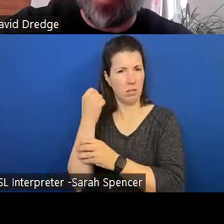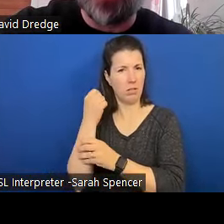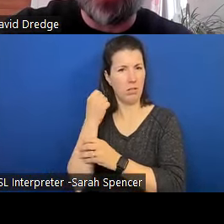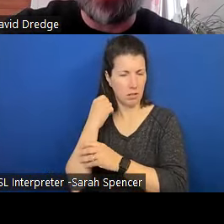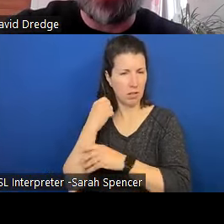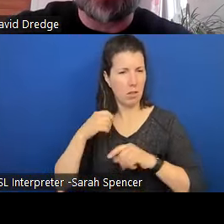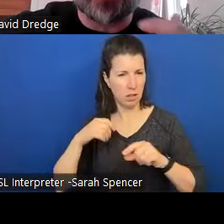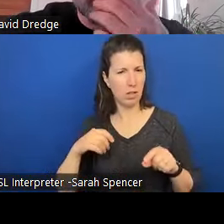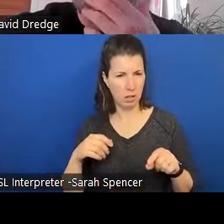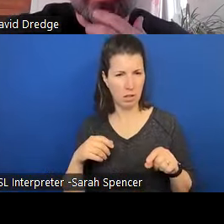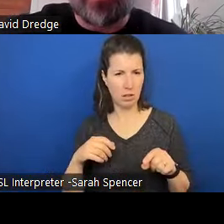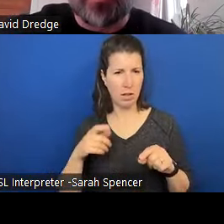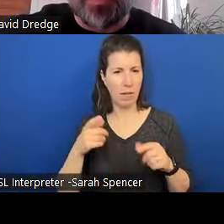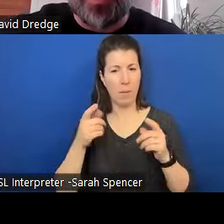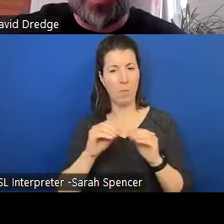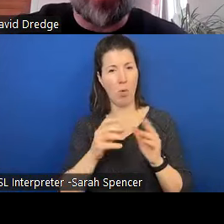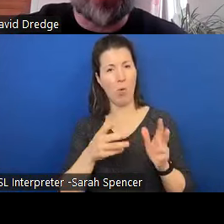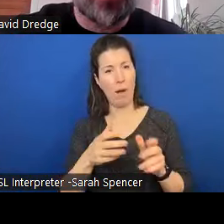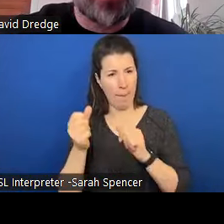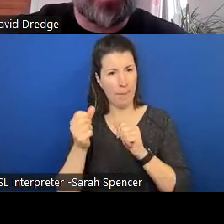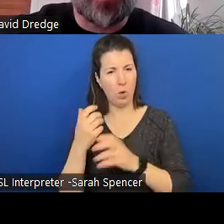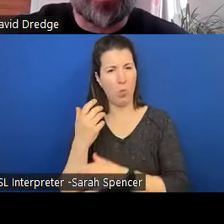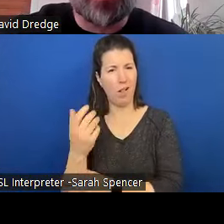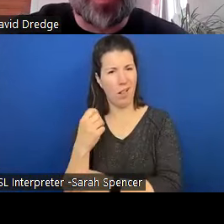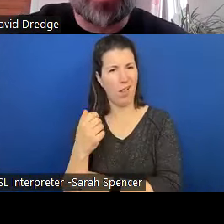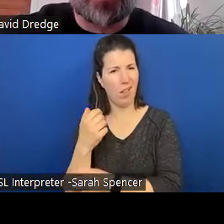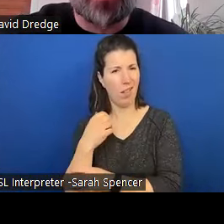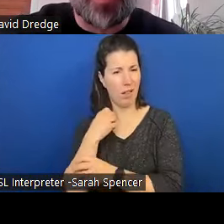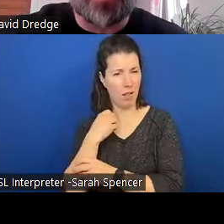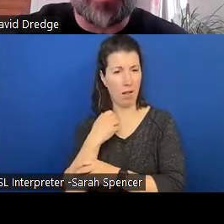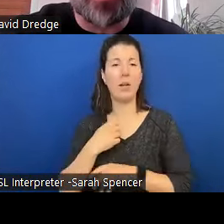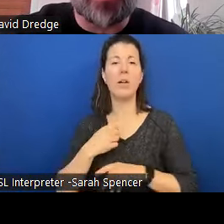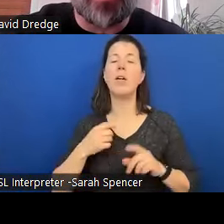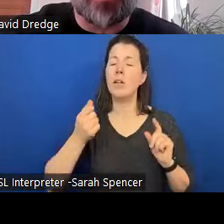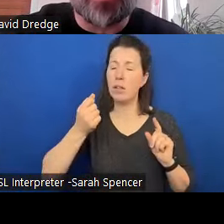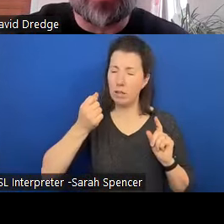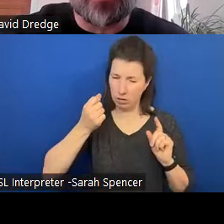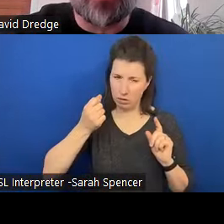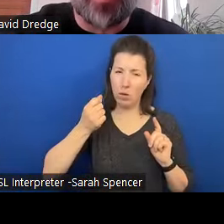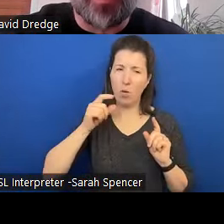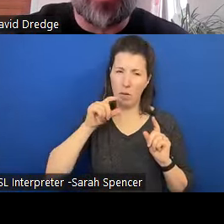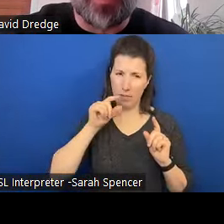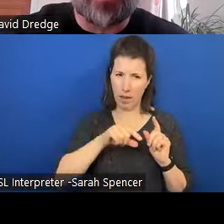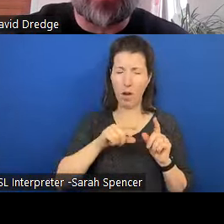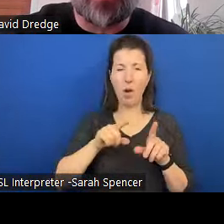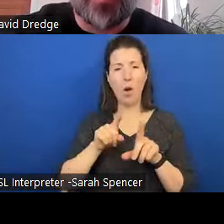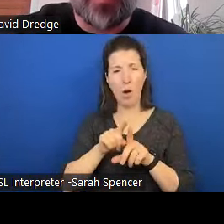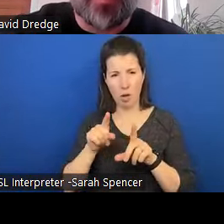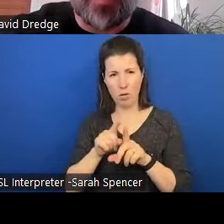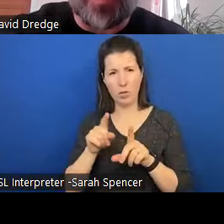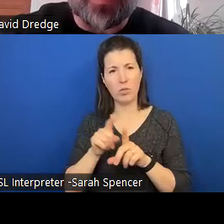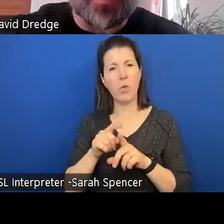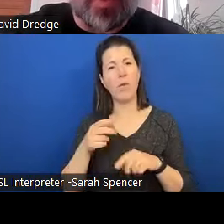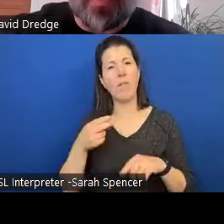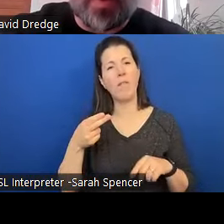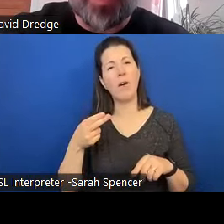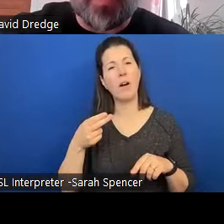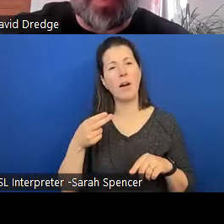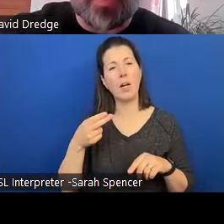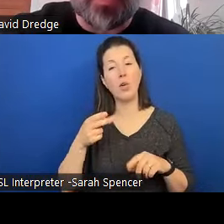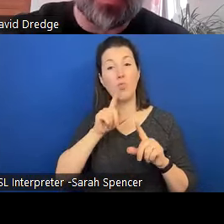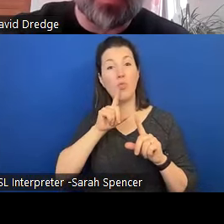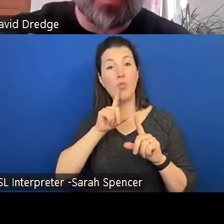more rapidly. And most of the time when there's spastic muscle tone, there's also very hyperactive reflexes. So when